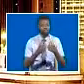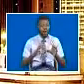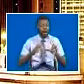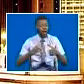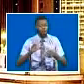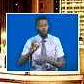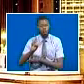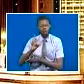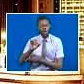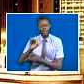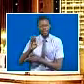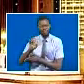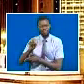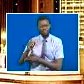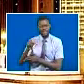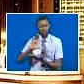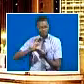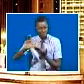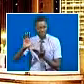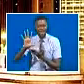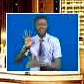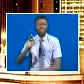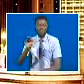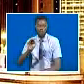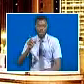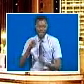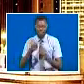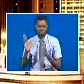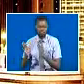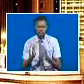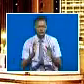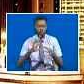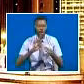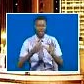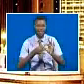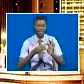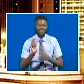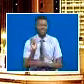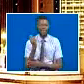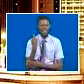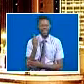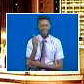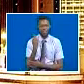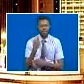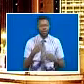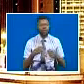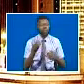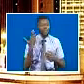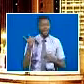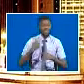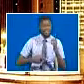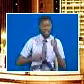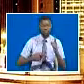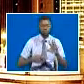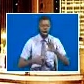wa shilingi milioni tano kwa maandalizi ya mchujo wa Olimpiki. Kenya ilishinda komba ama kombe la Afrika mwaka jana